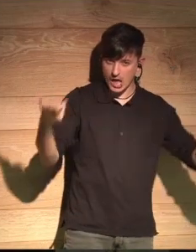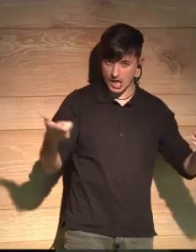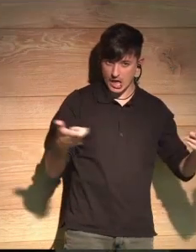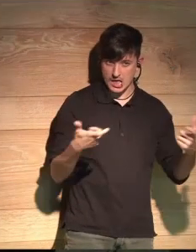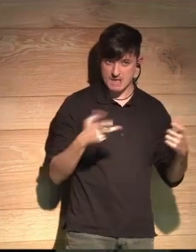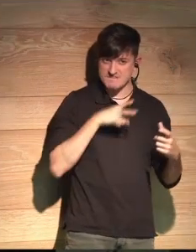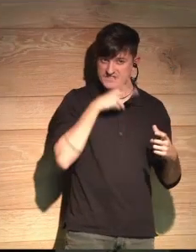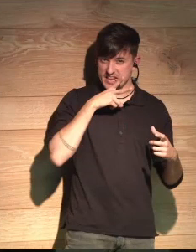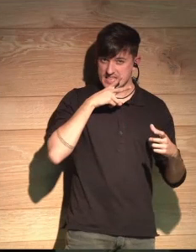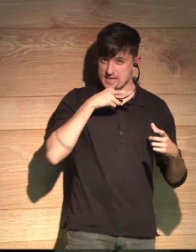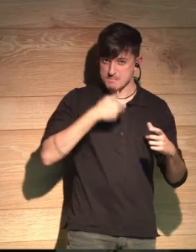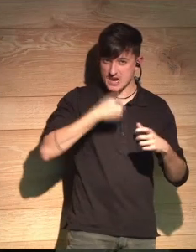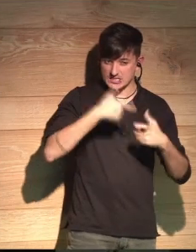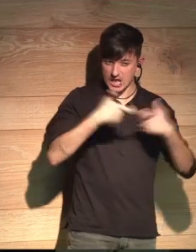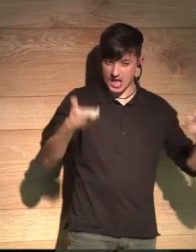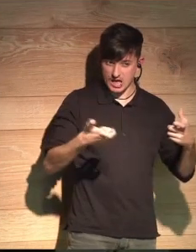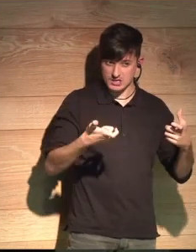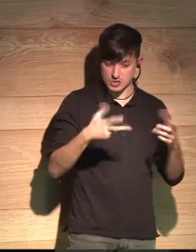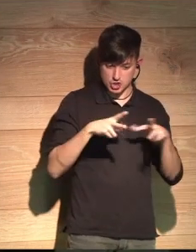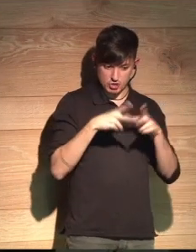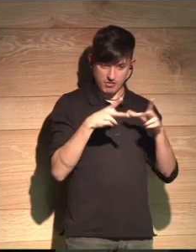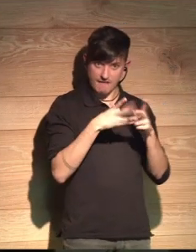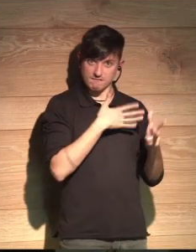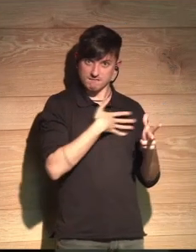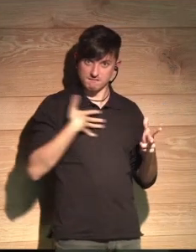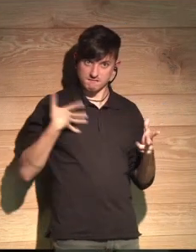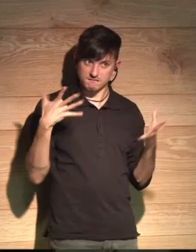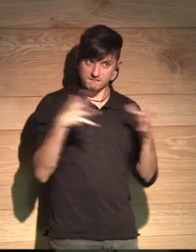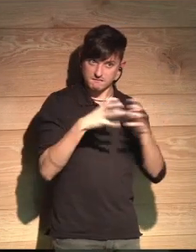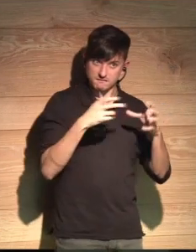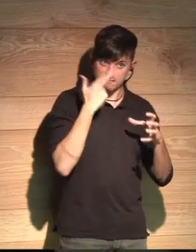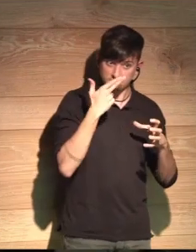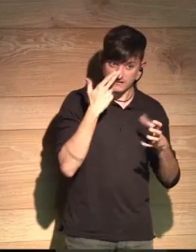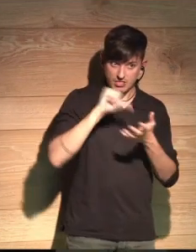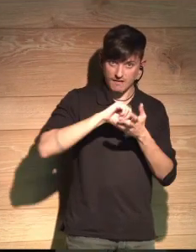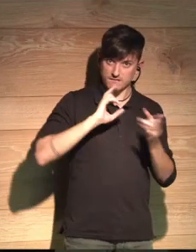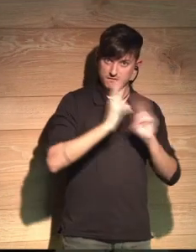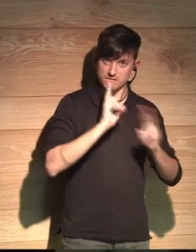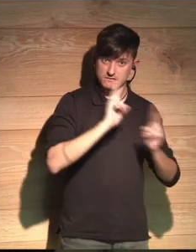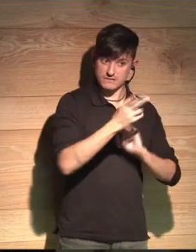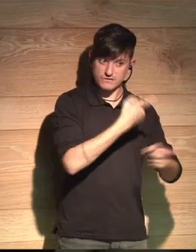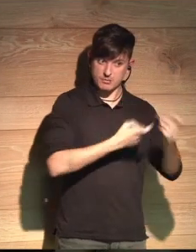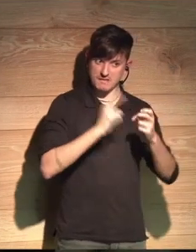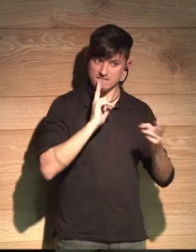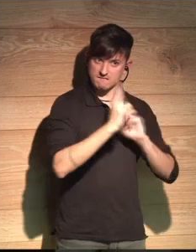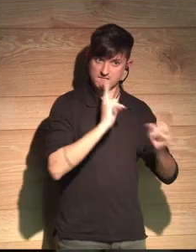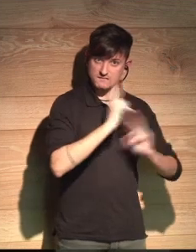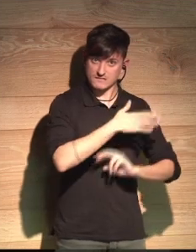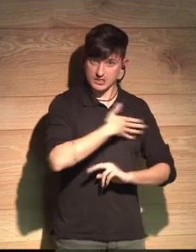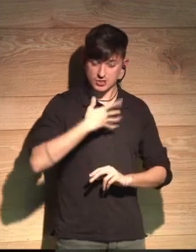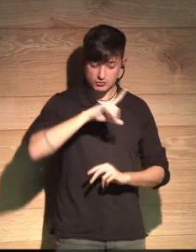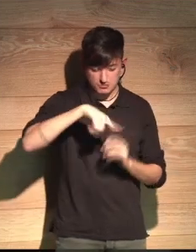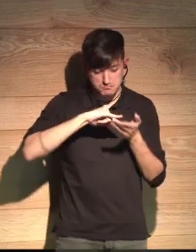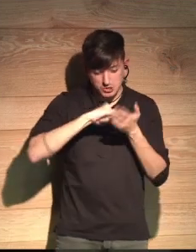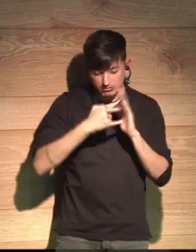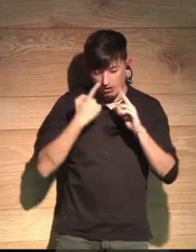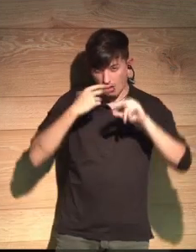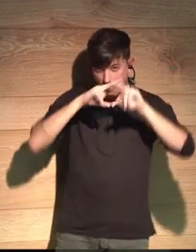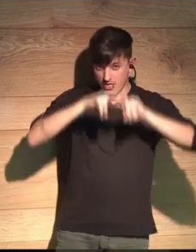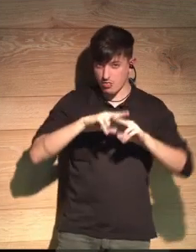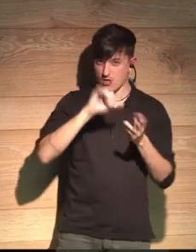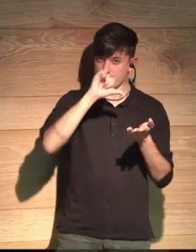citizen engagement, to have citizens respond to that information. Another project we are doing, we're looking at the city from health. So what you see here